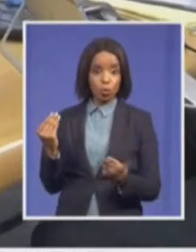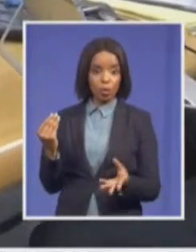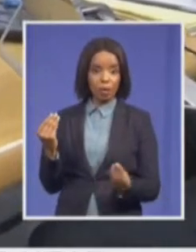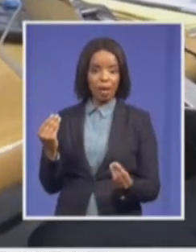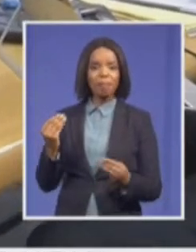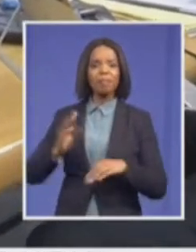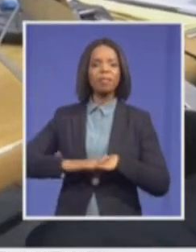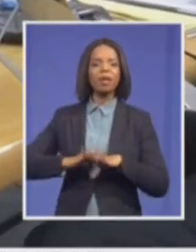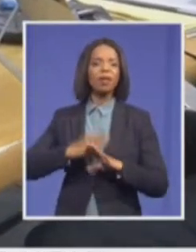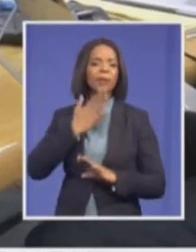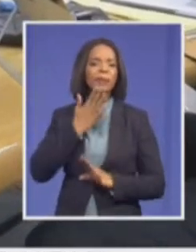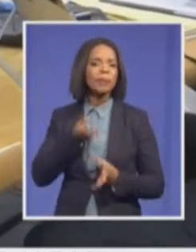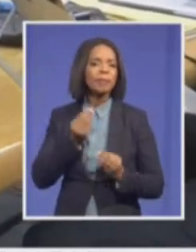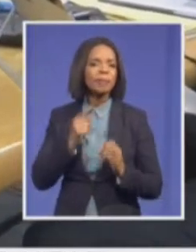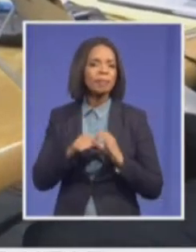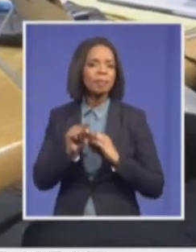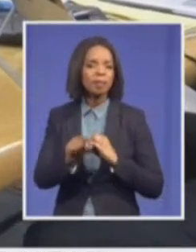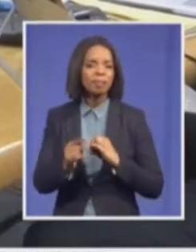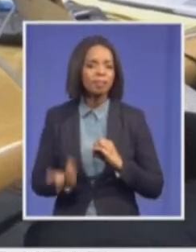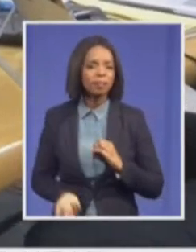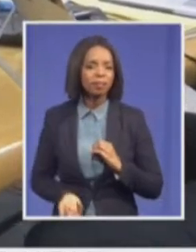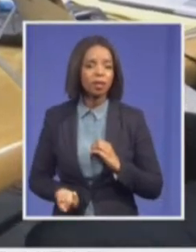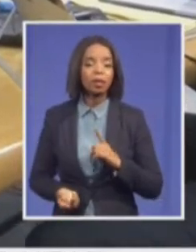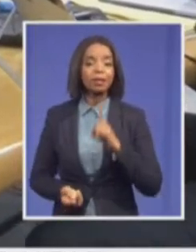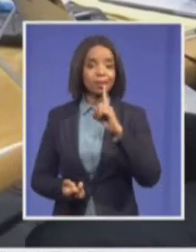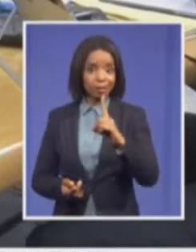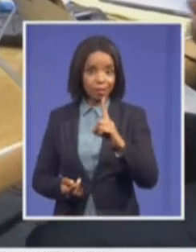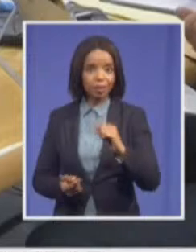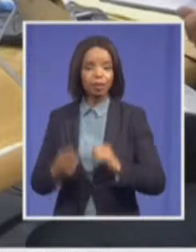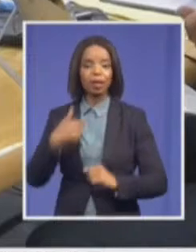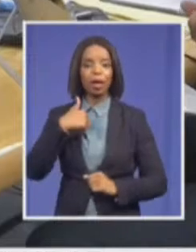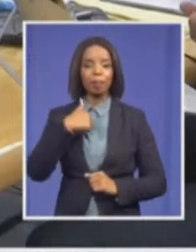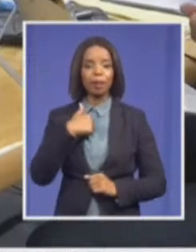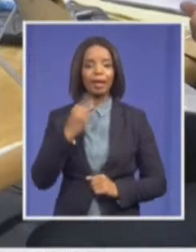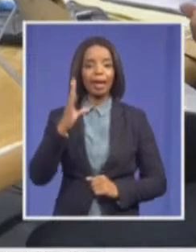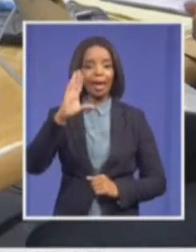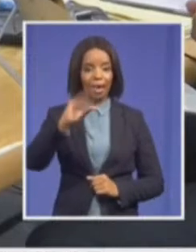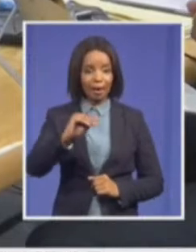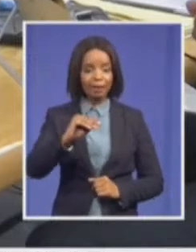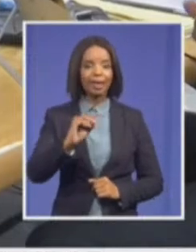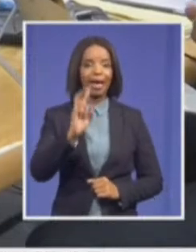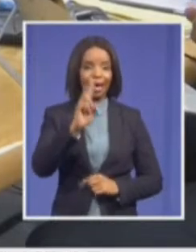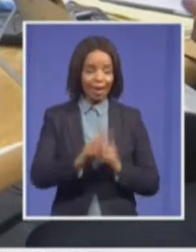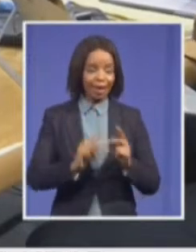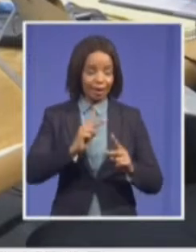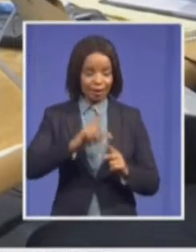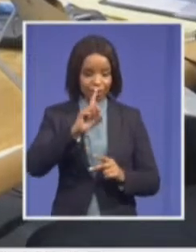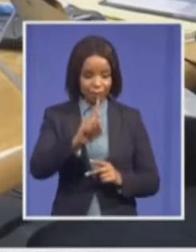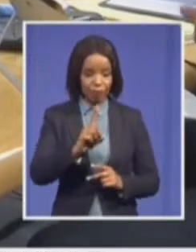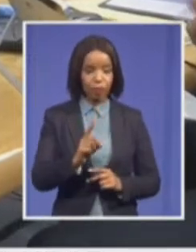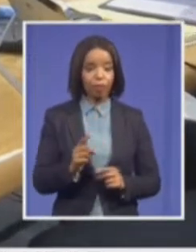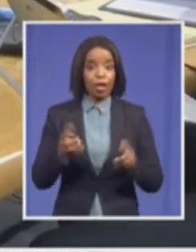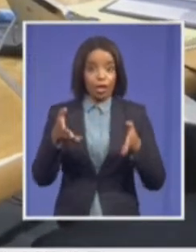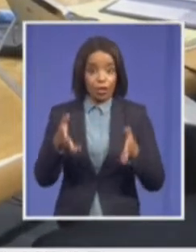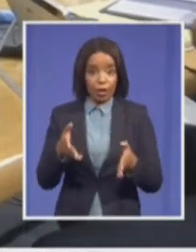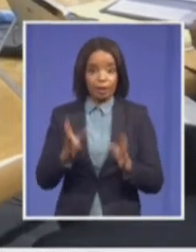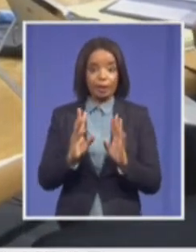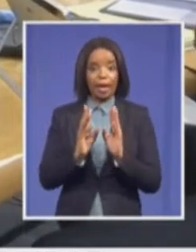Well, let me just ask you directly. I don't think it's leading. Were you copied at this point, or was it only later